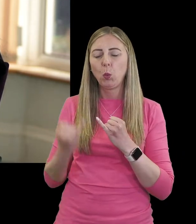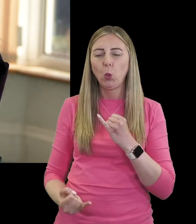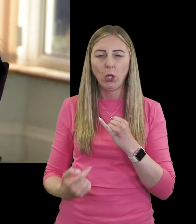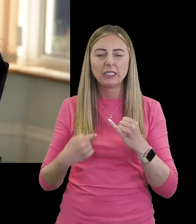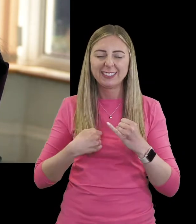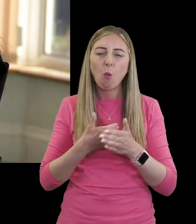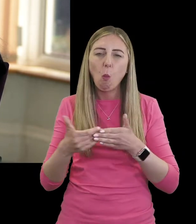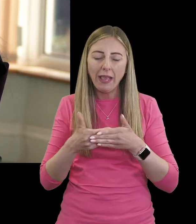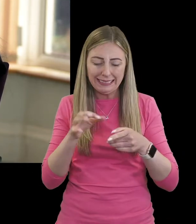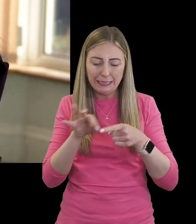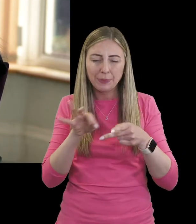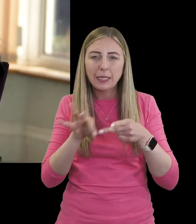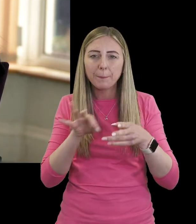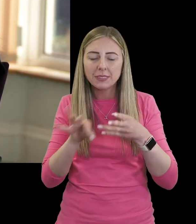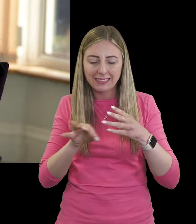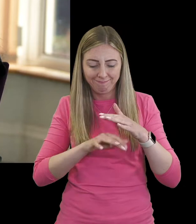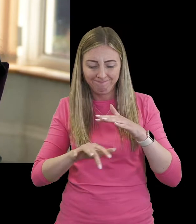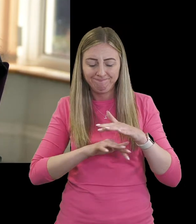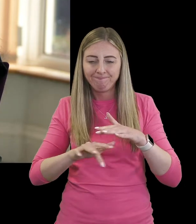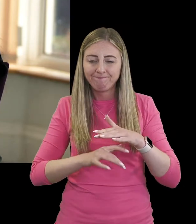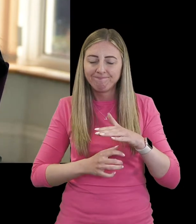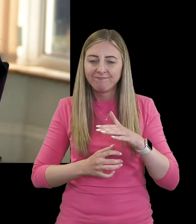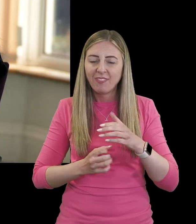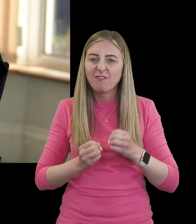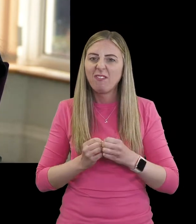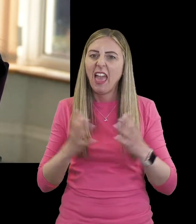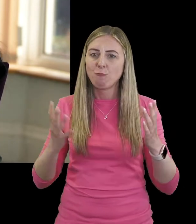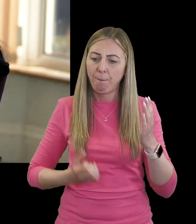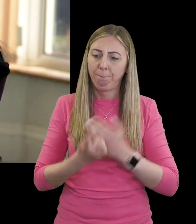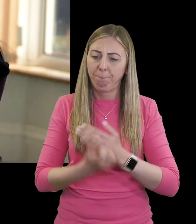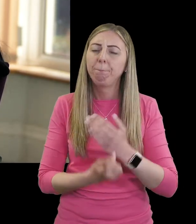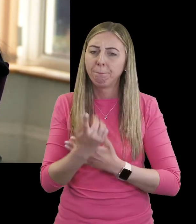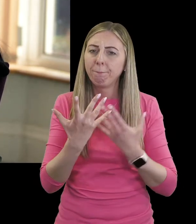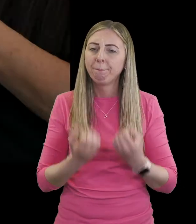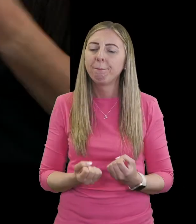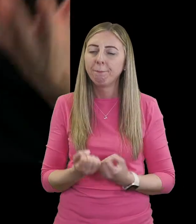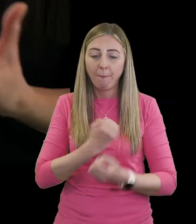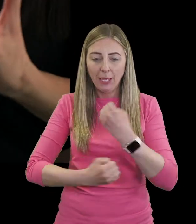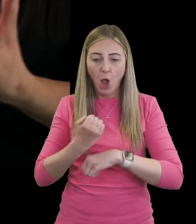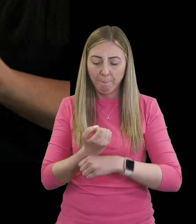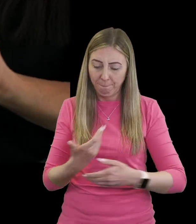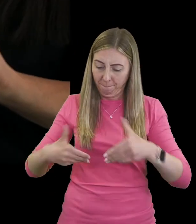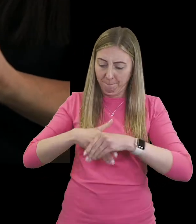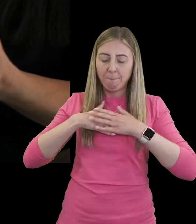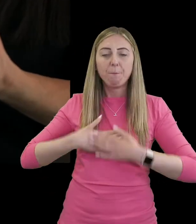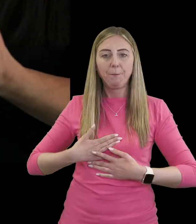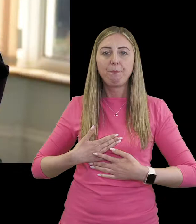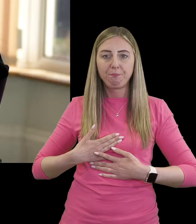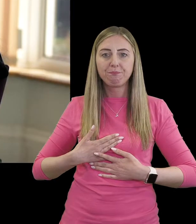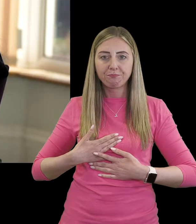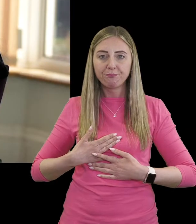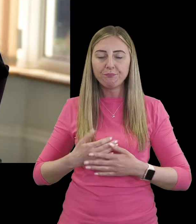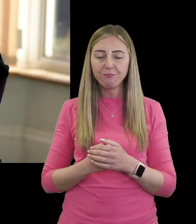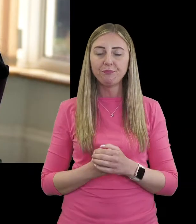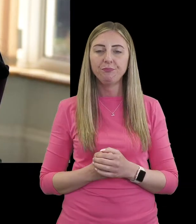of symptoms all the time with flare-ups. So it has become part of me, it is part of me.